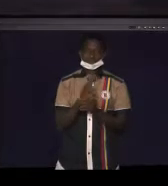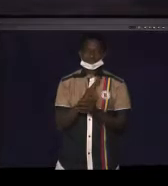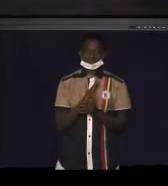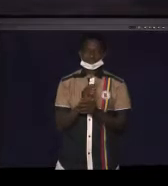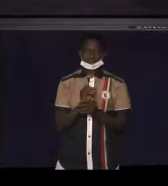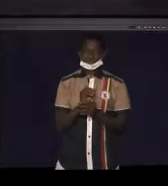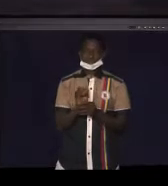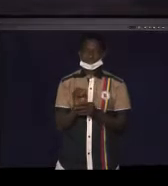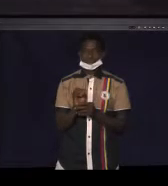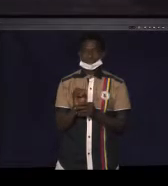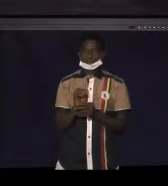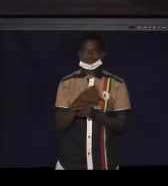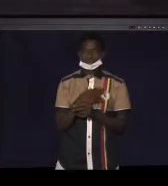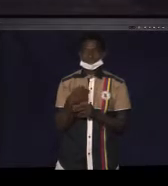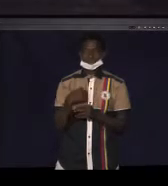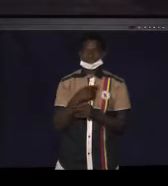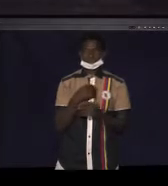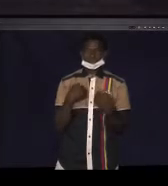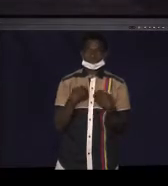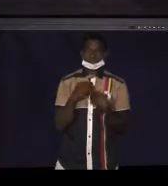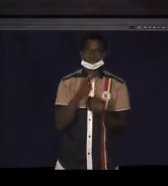2 zeros, and we'll have